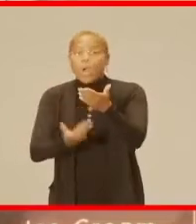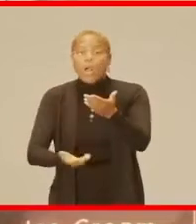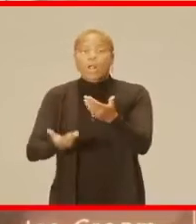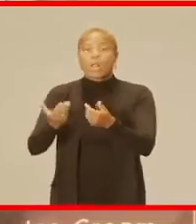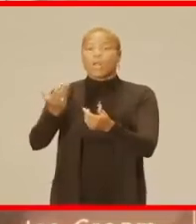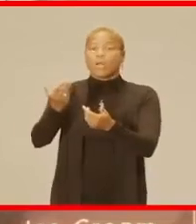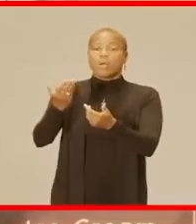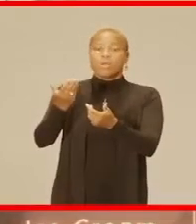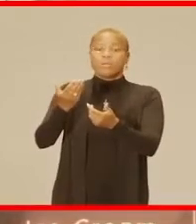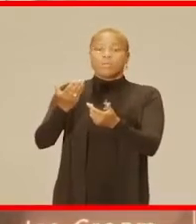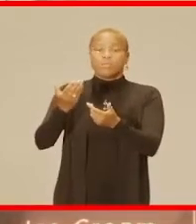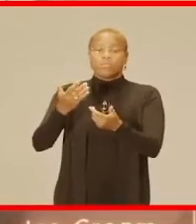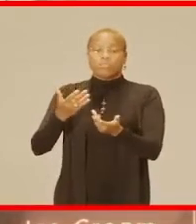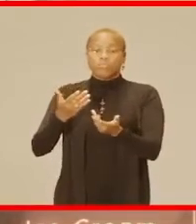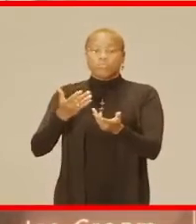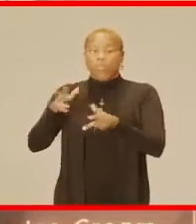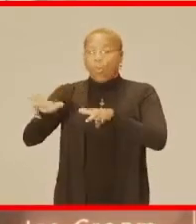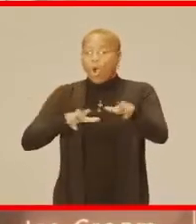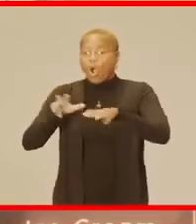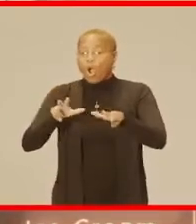the same social skills.